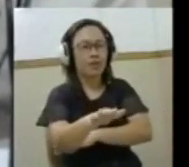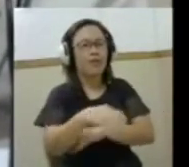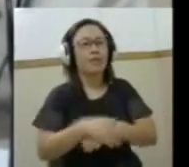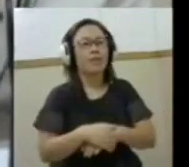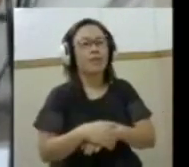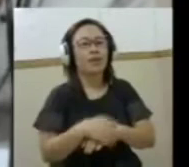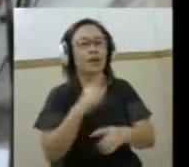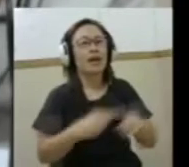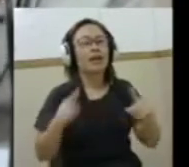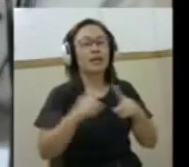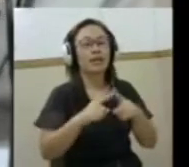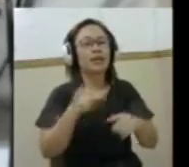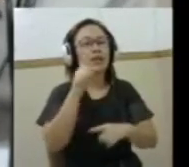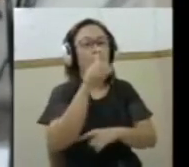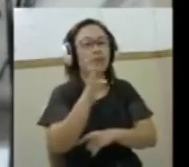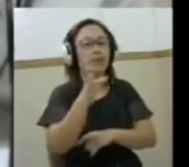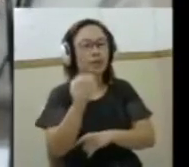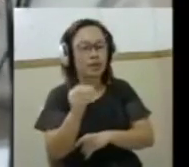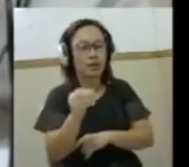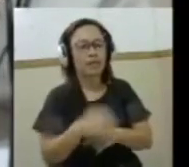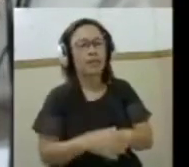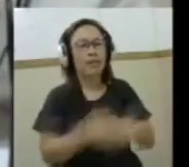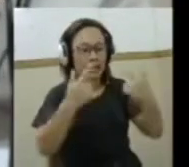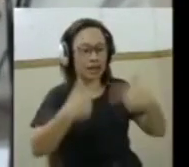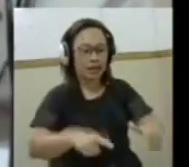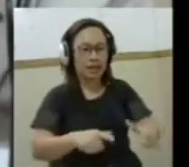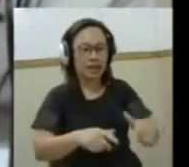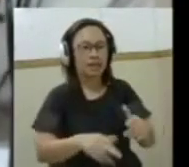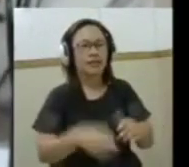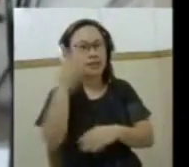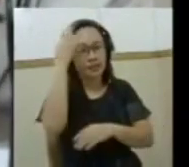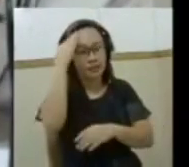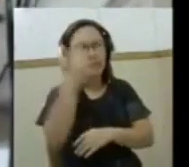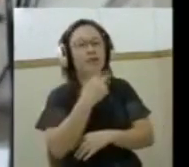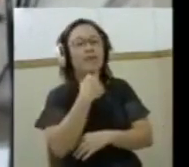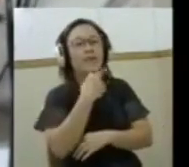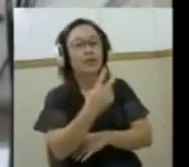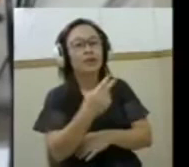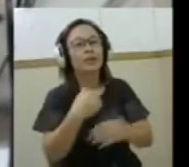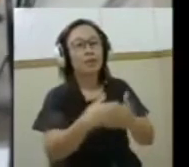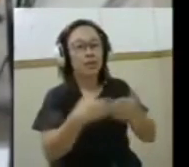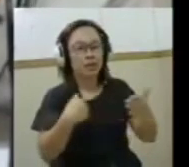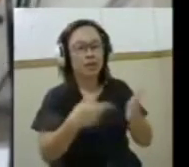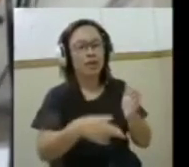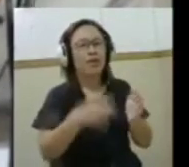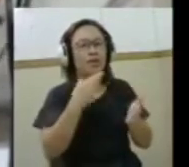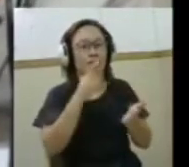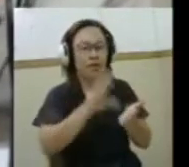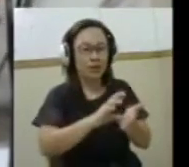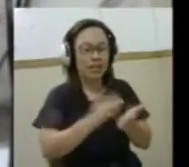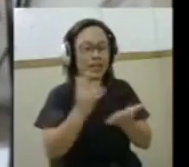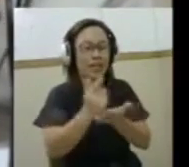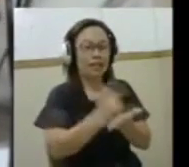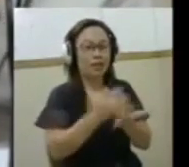until 1:40. Yes. By the way, let us first recognize the voices behind our recorded lesson for